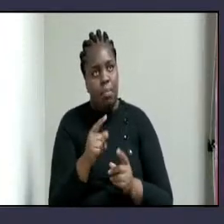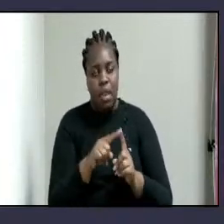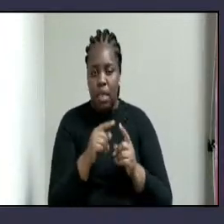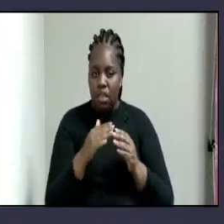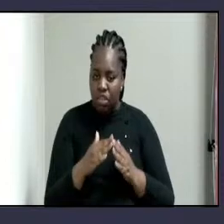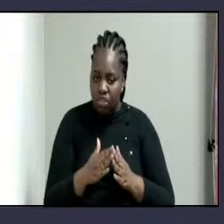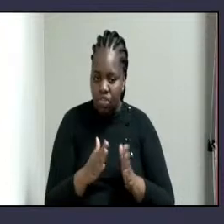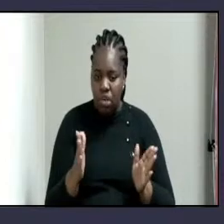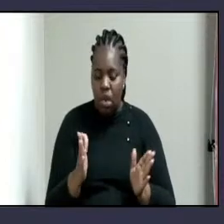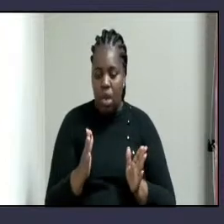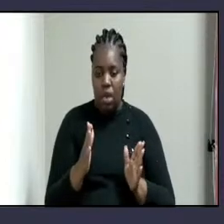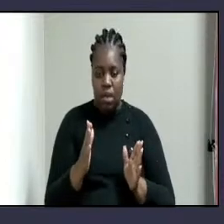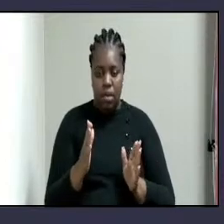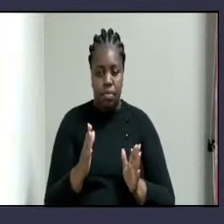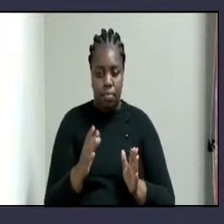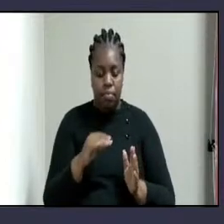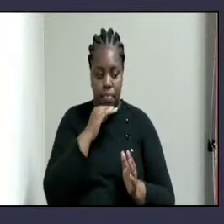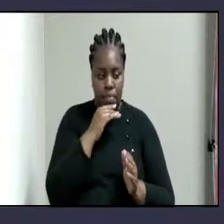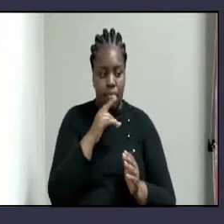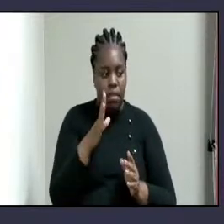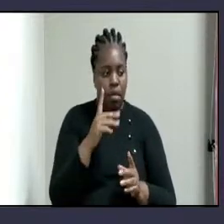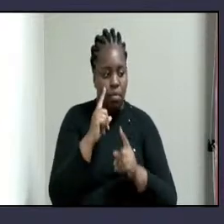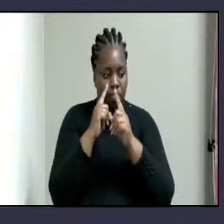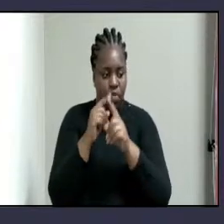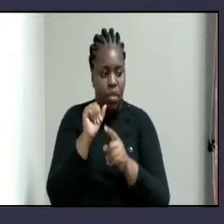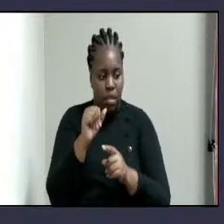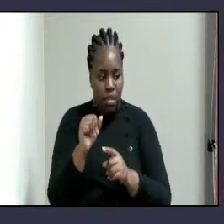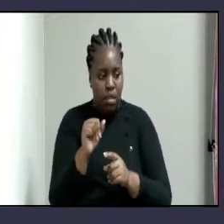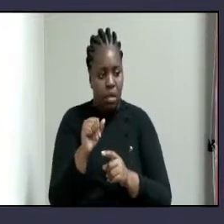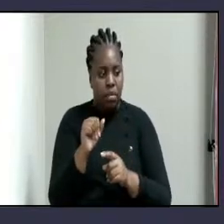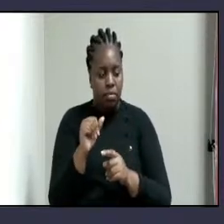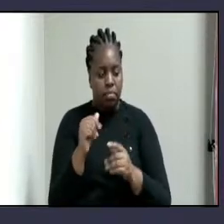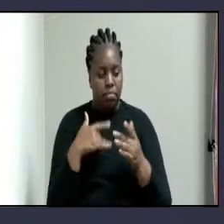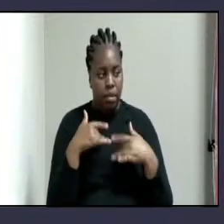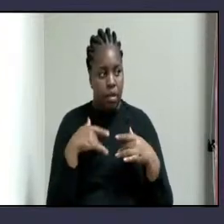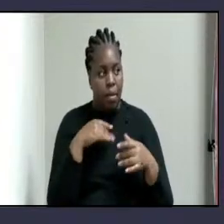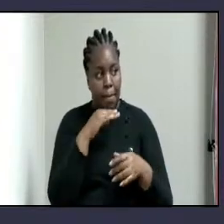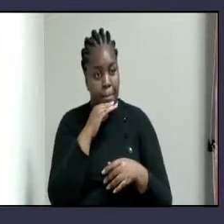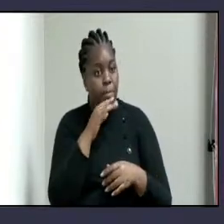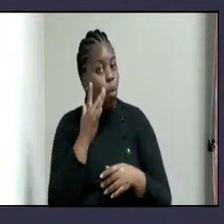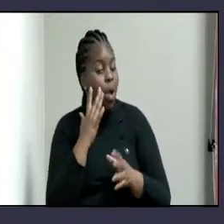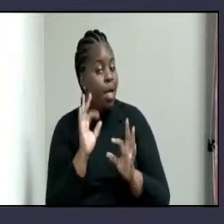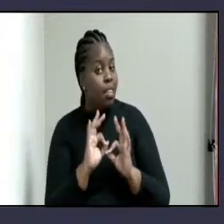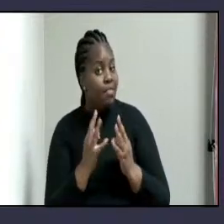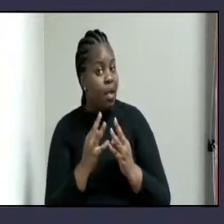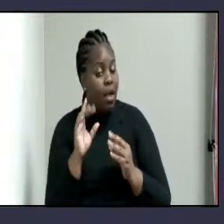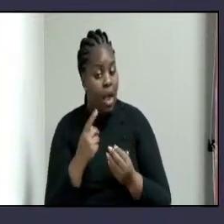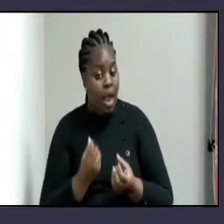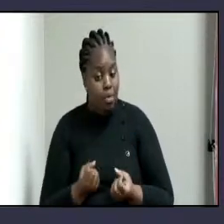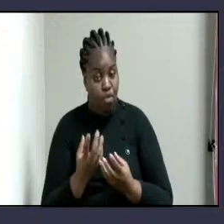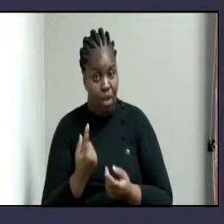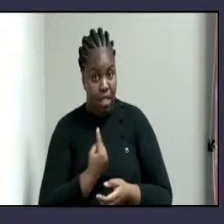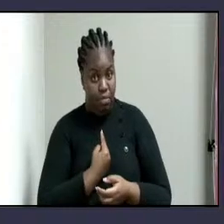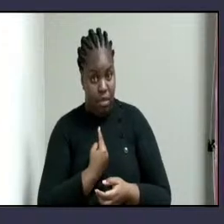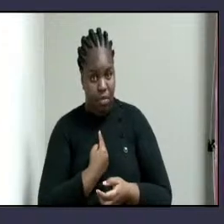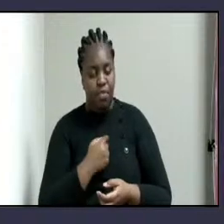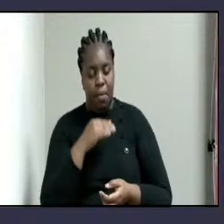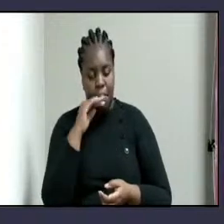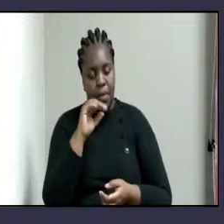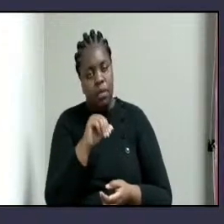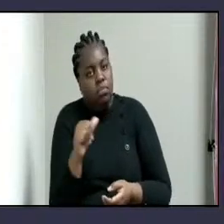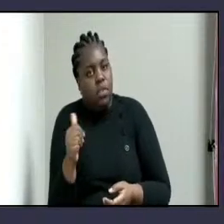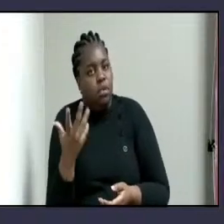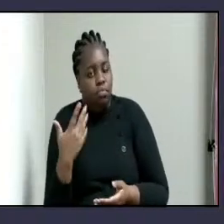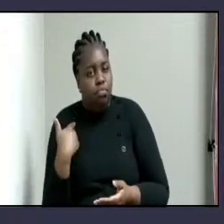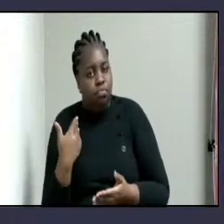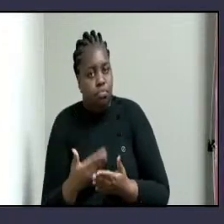general guardians and parents, then fulfill their mandate in as far as that is concerned. Only when the families cannot provide for themselves can we then maybe